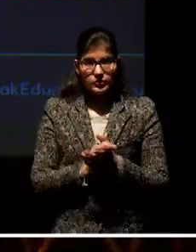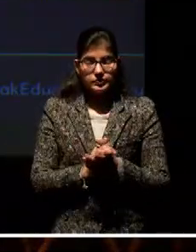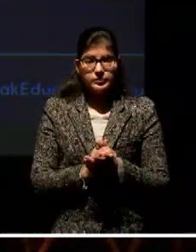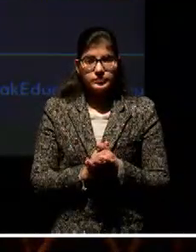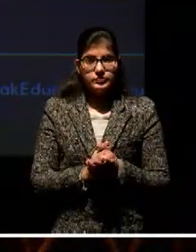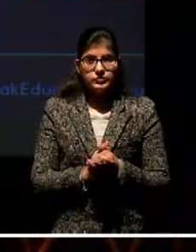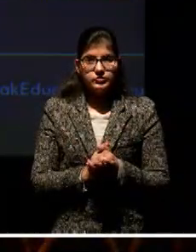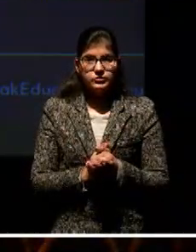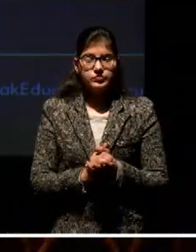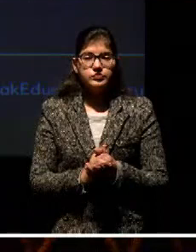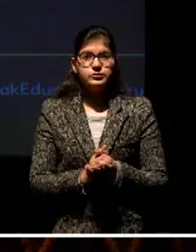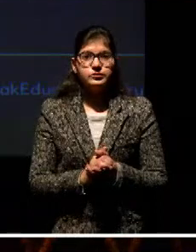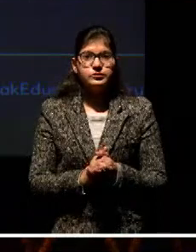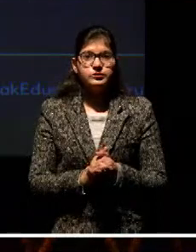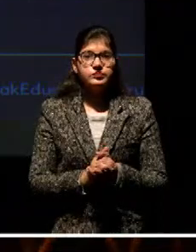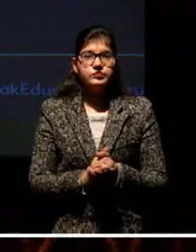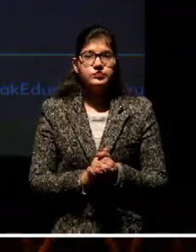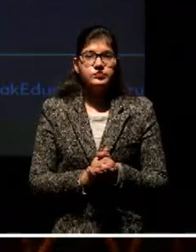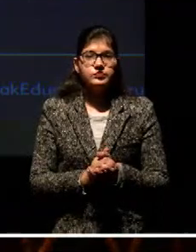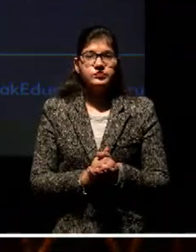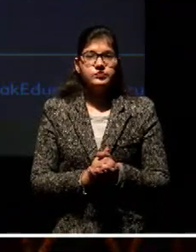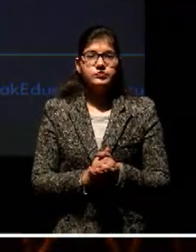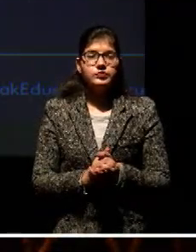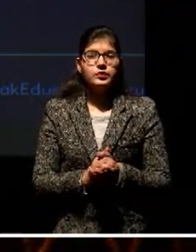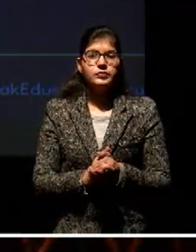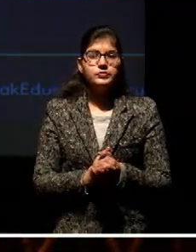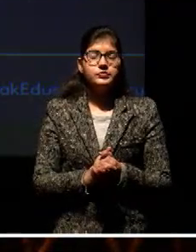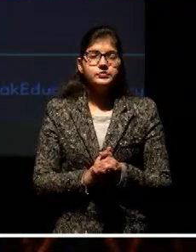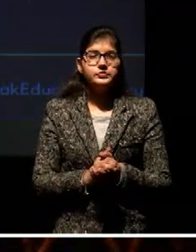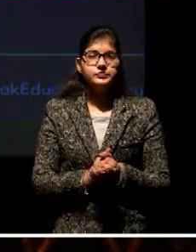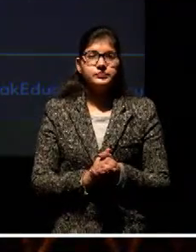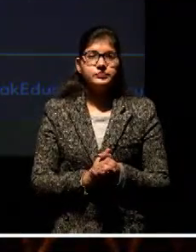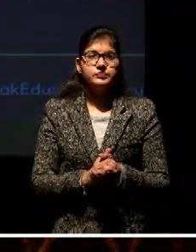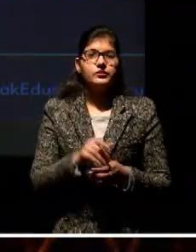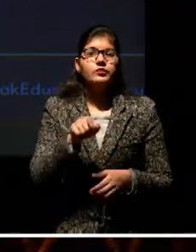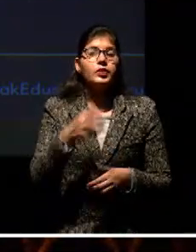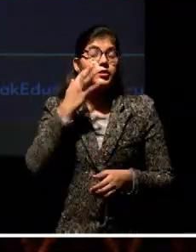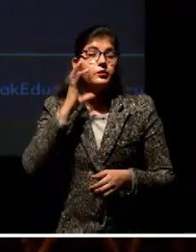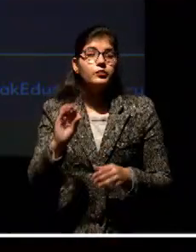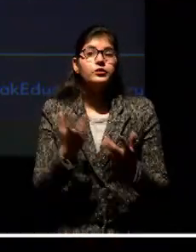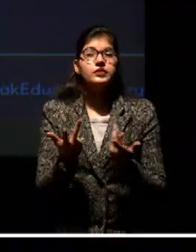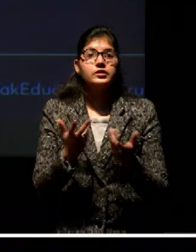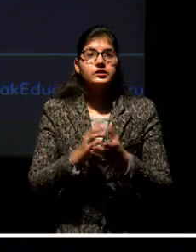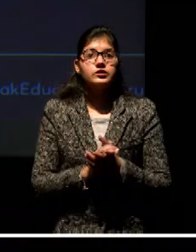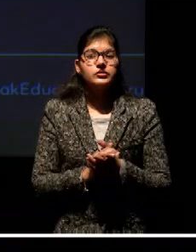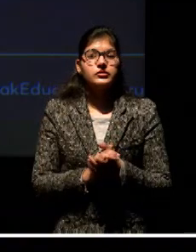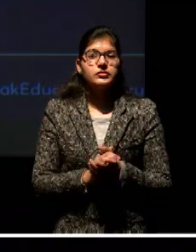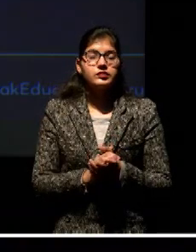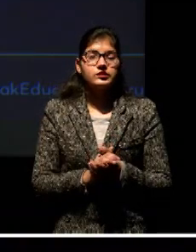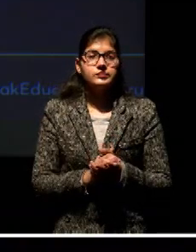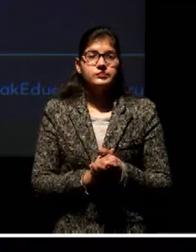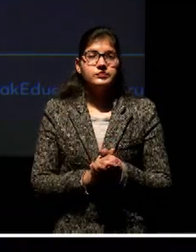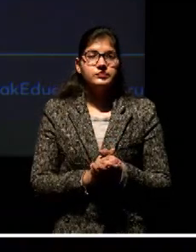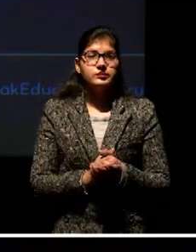So how do you merge these two on a subject which is quite complex and is quite an important issue to reflect